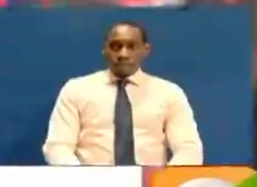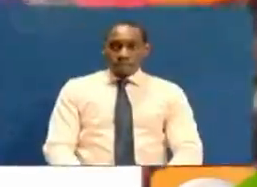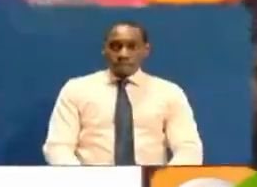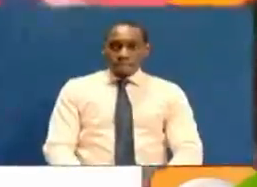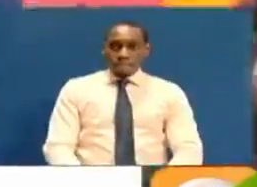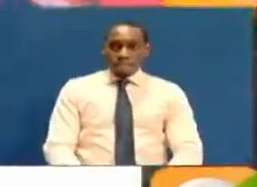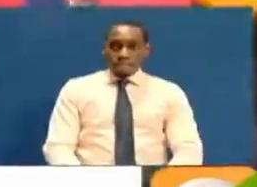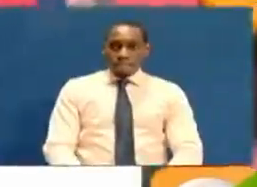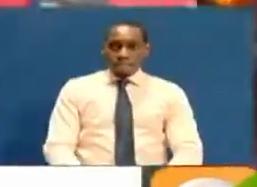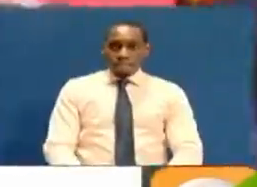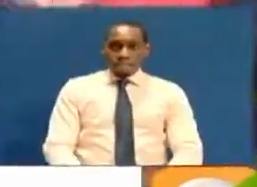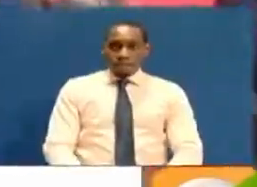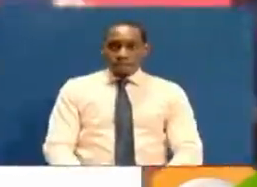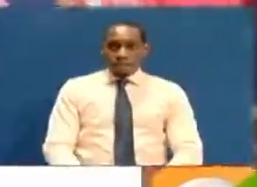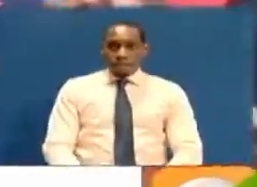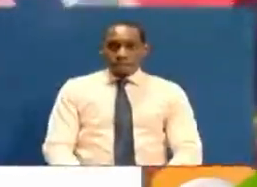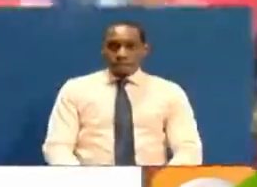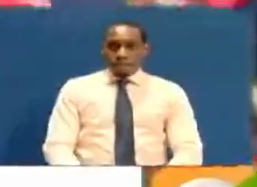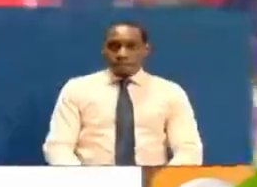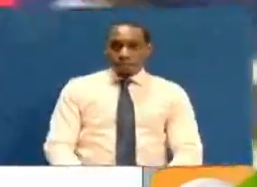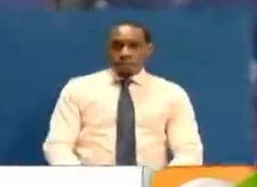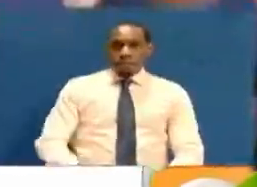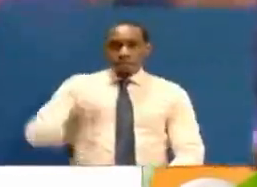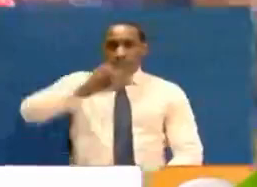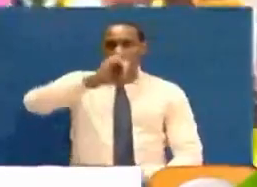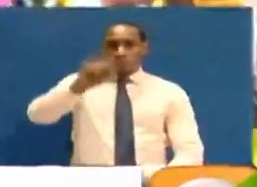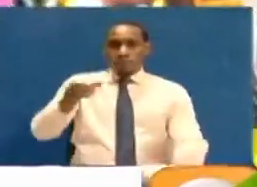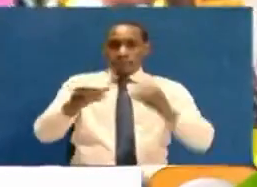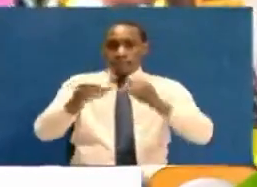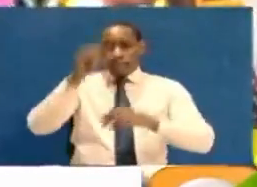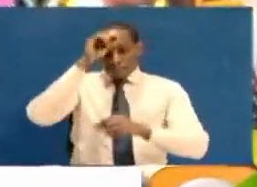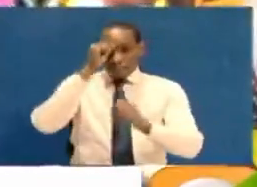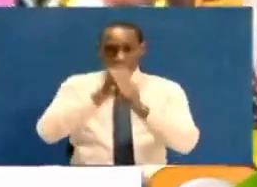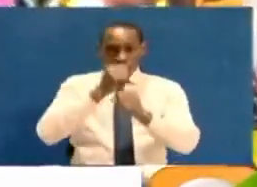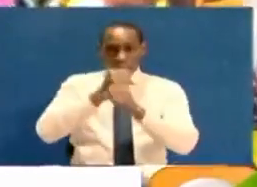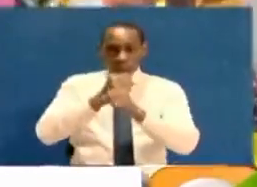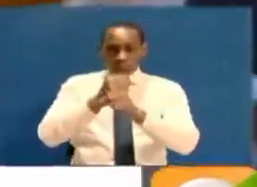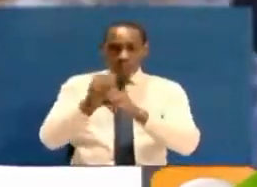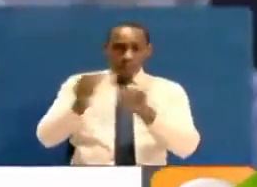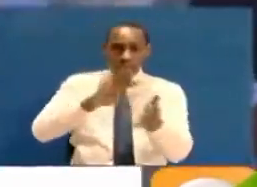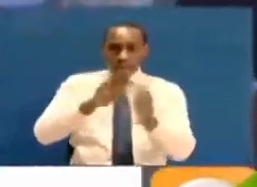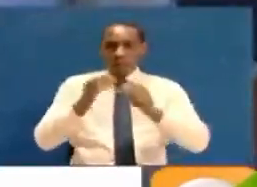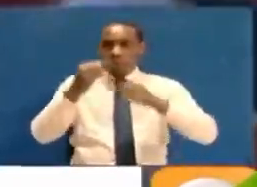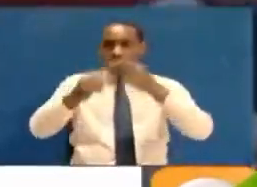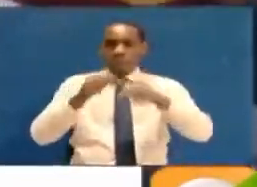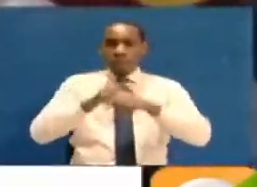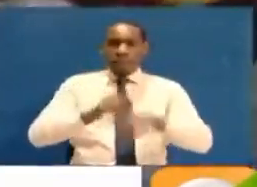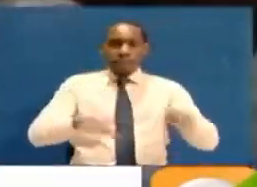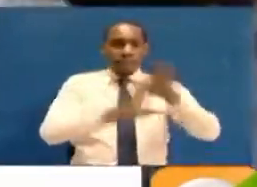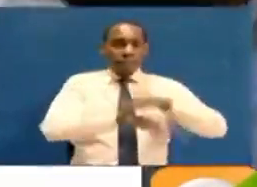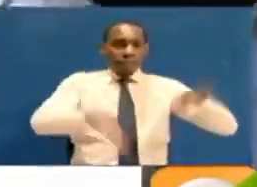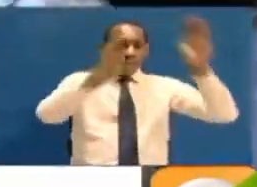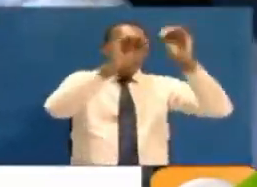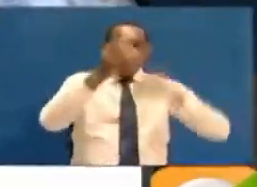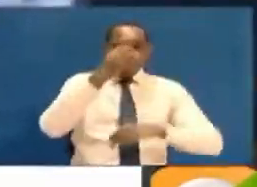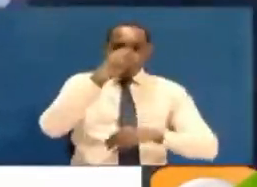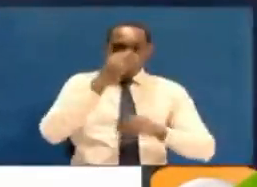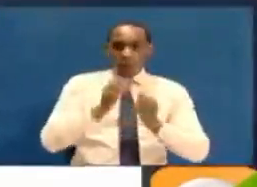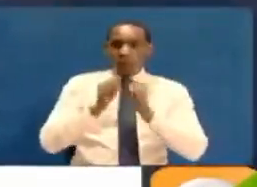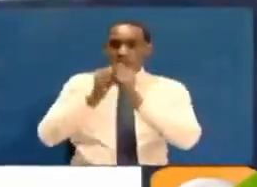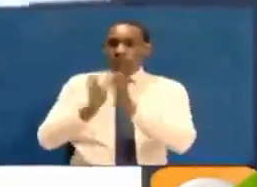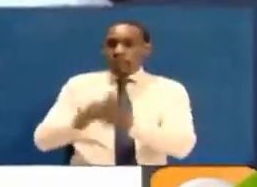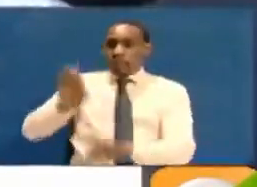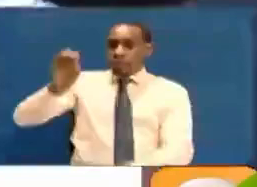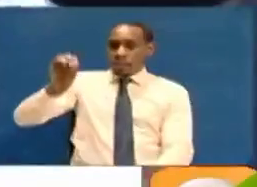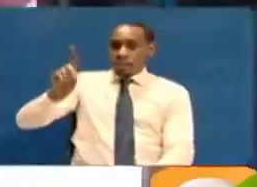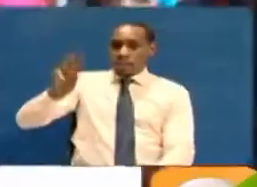The war of words over the Jubilee administration's performance continues to intensify as Deputy President William Ruto and ODM